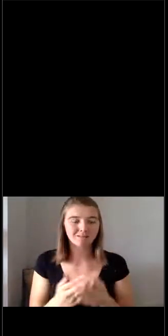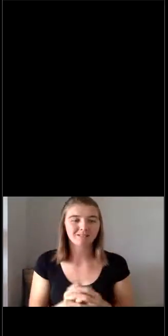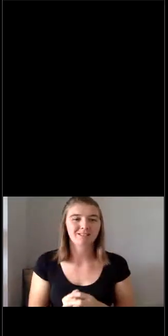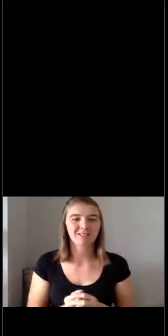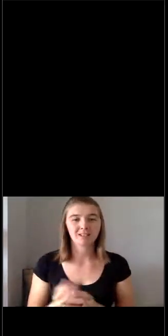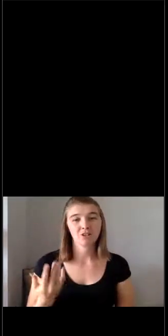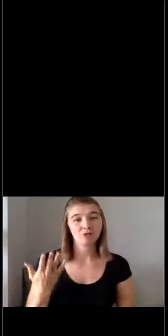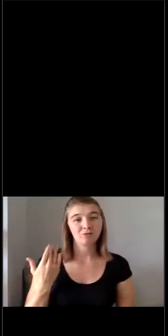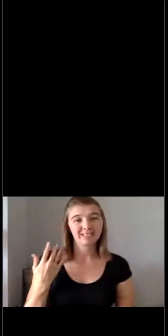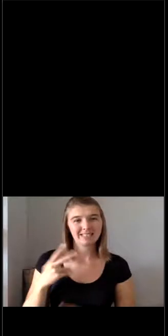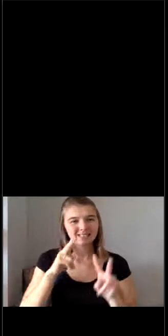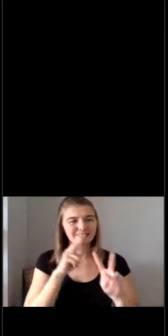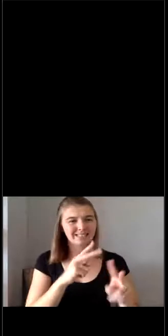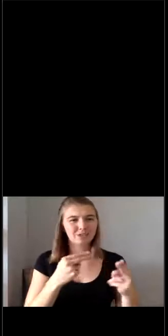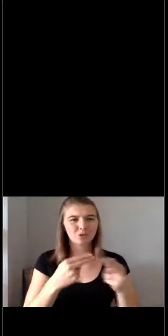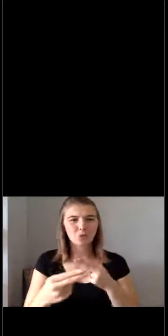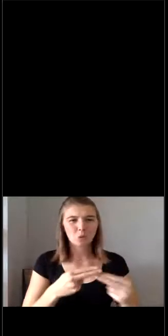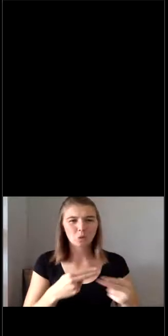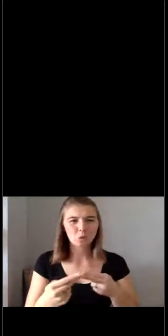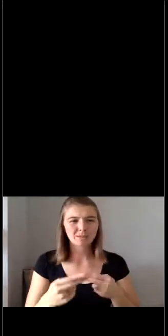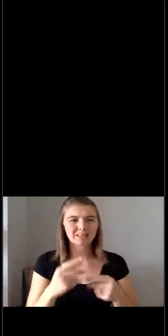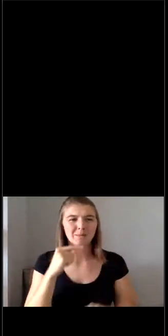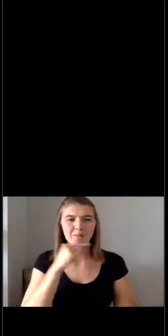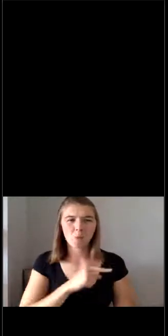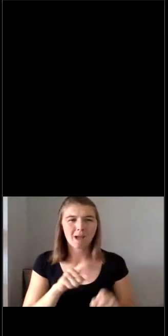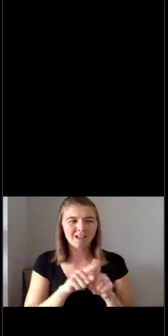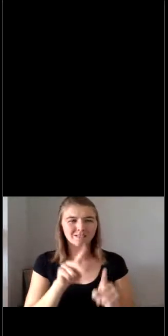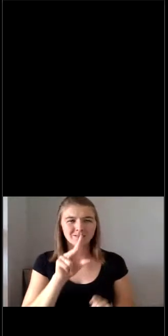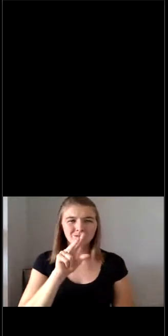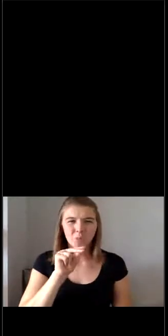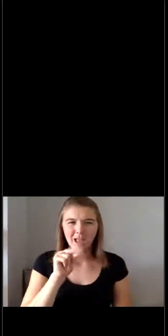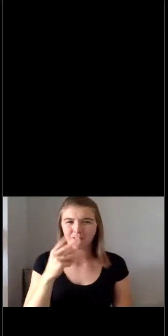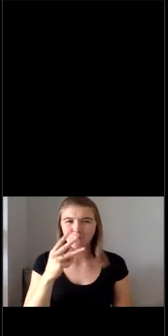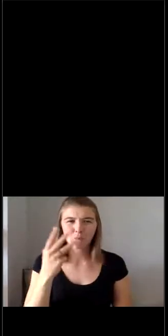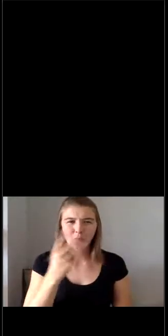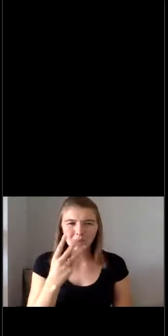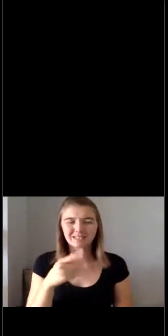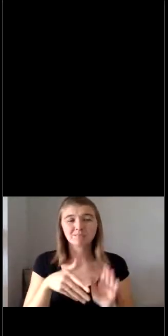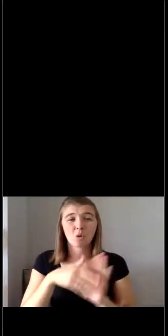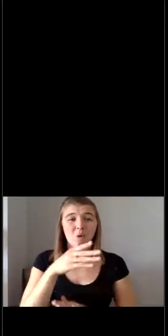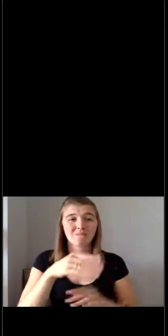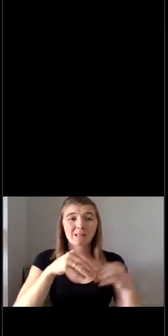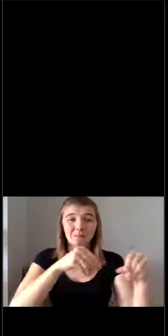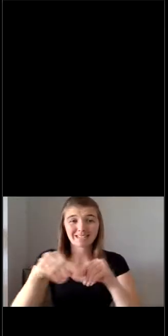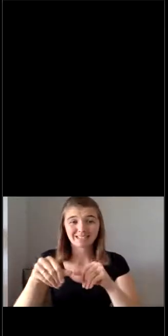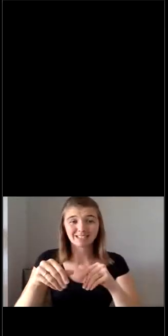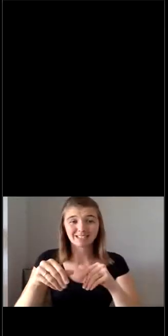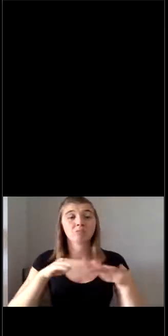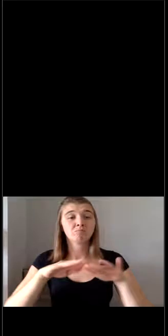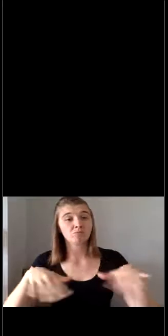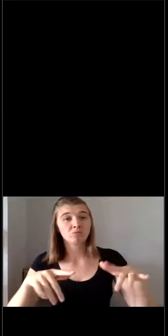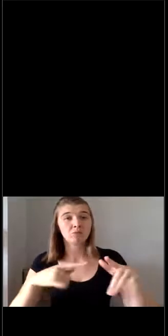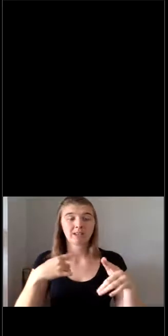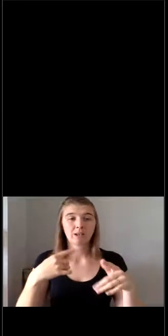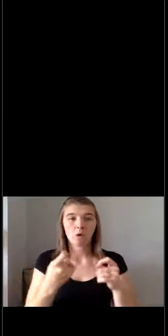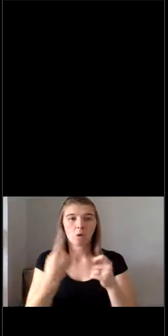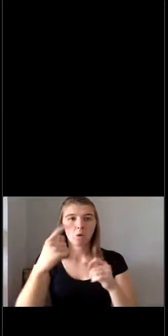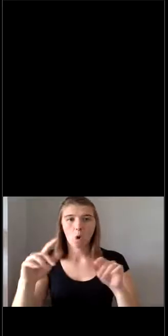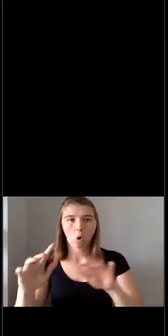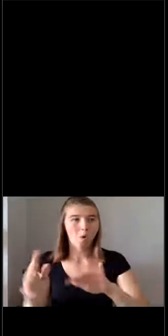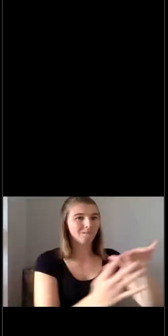14 years old, been to the beach, very hot day, and he suddenly was out of his depth and he was caught in a riptide, and